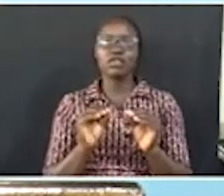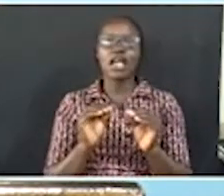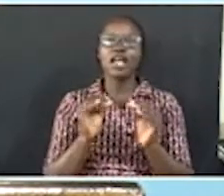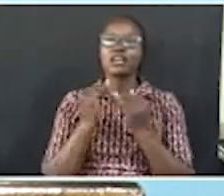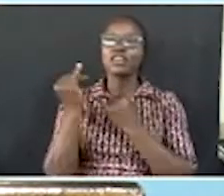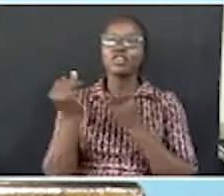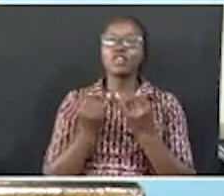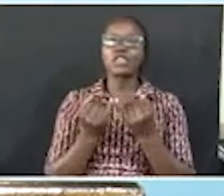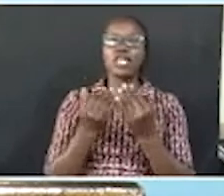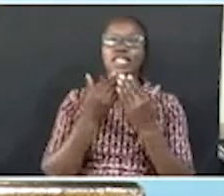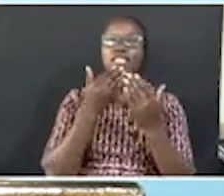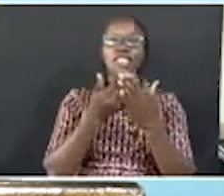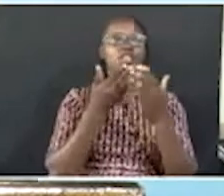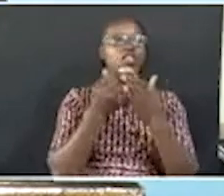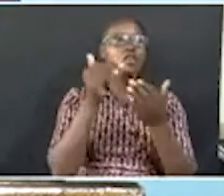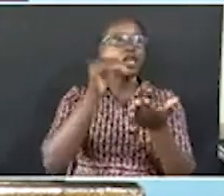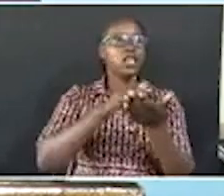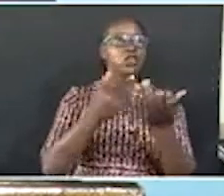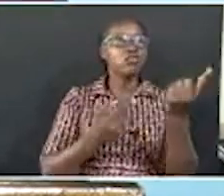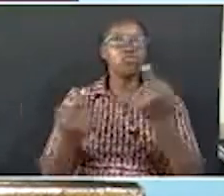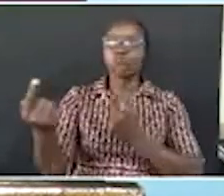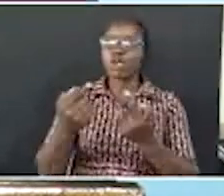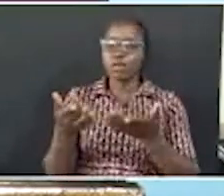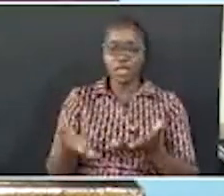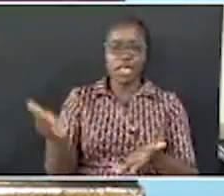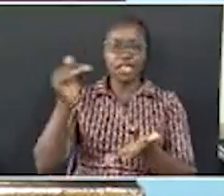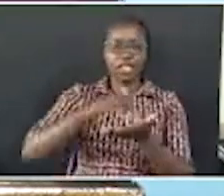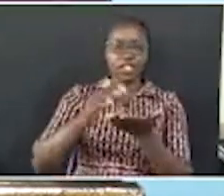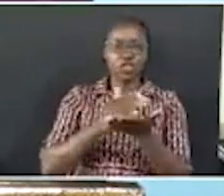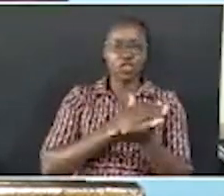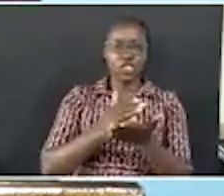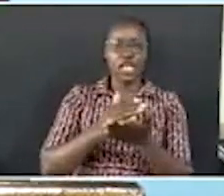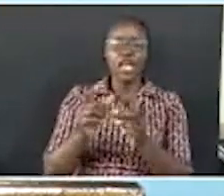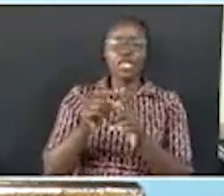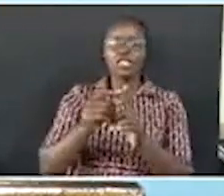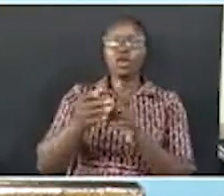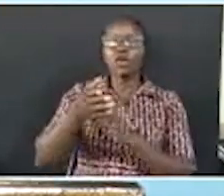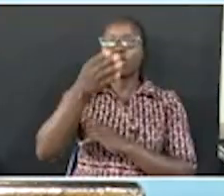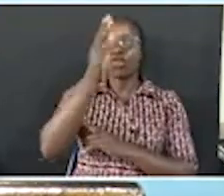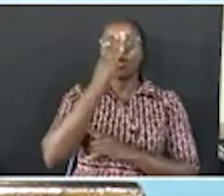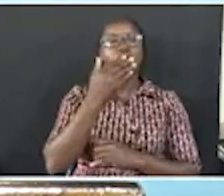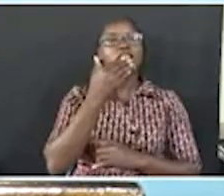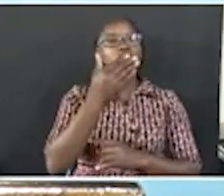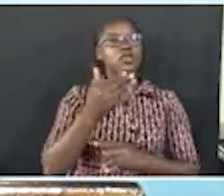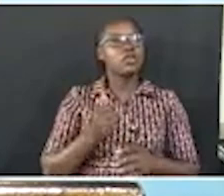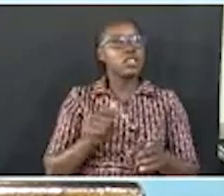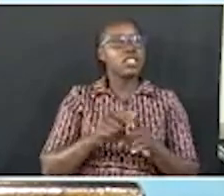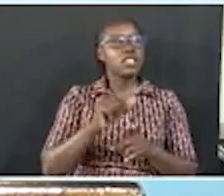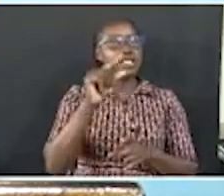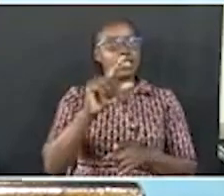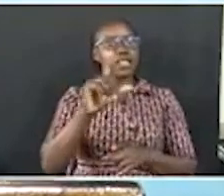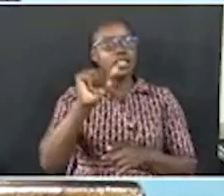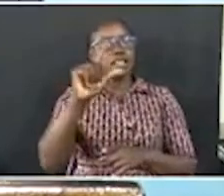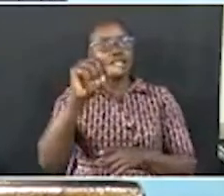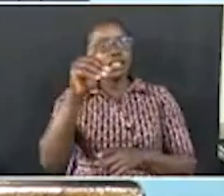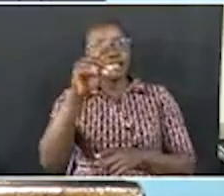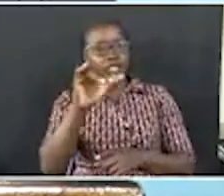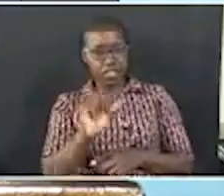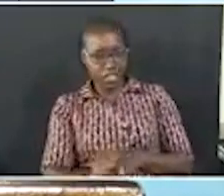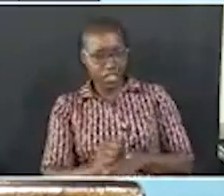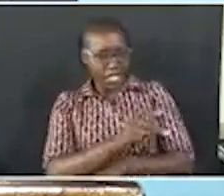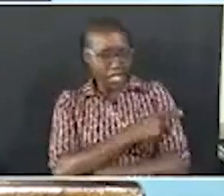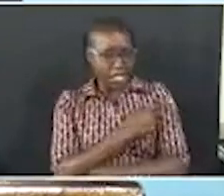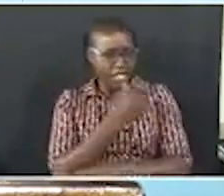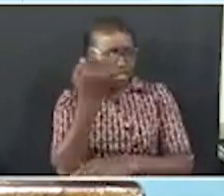have come again to this congregation to share the word of God. Thank you so much, Sister Gladys, for your kindness in inviting